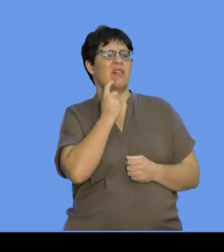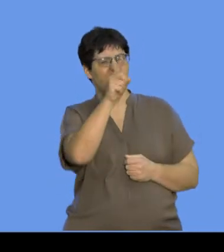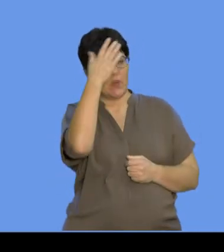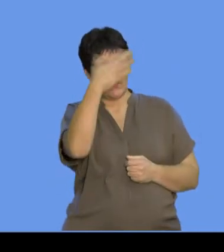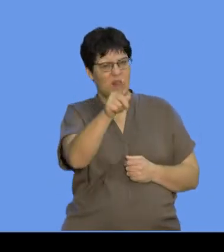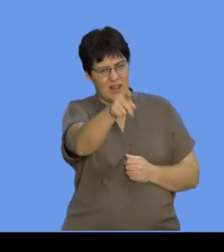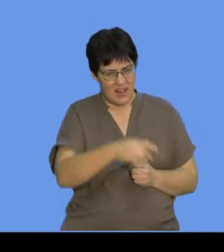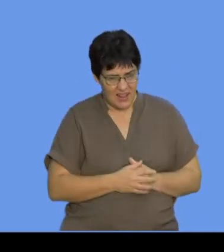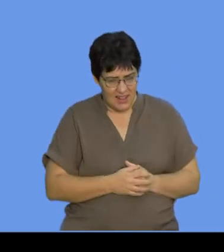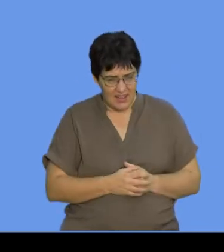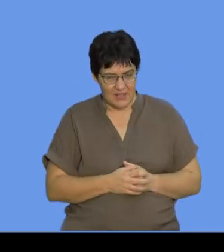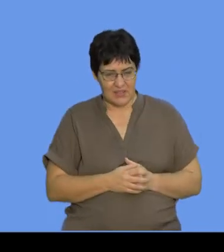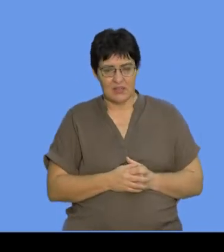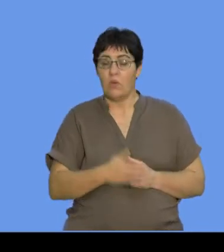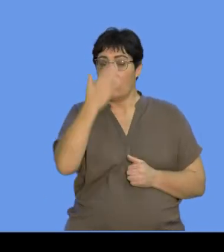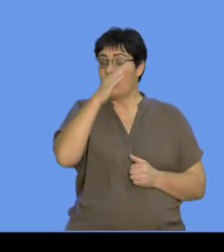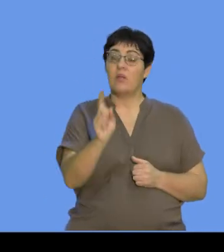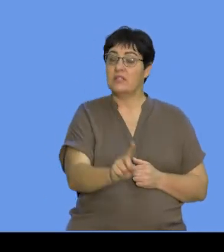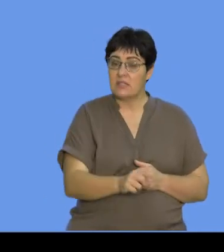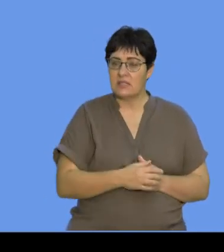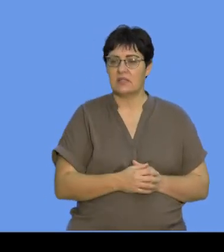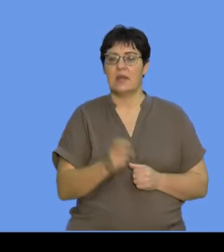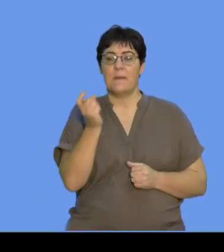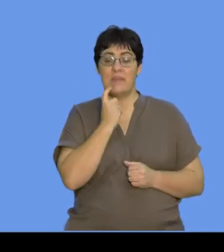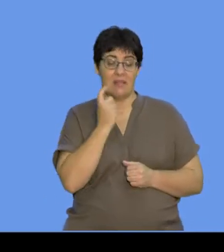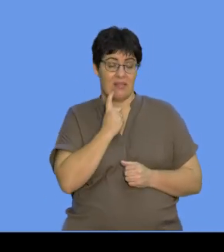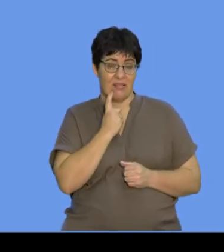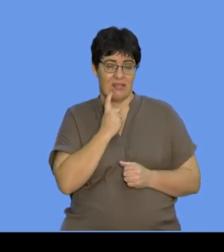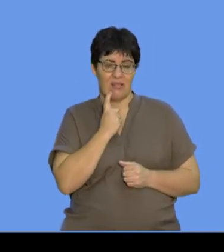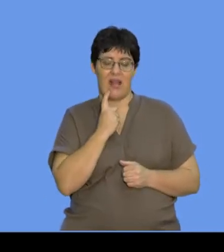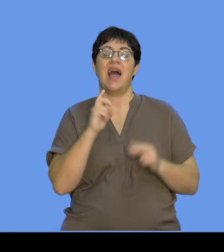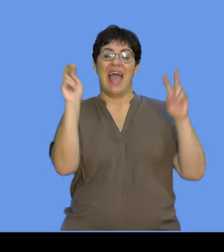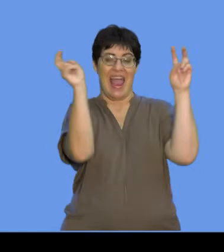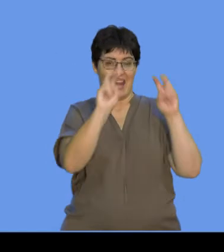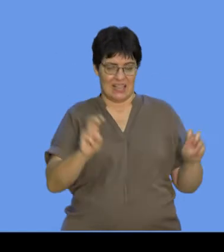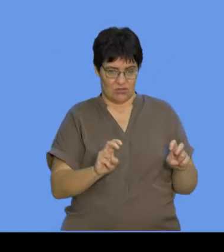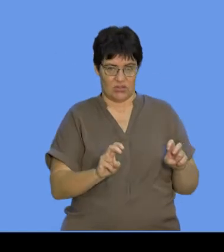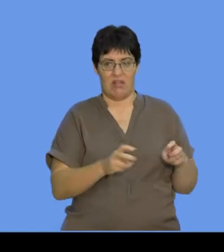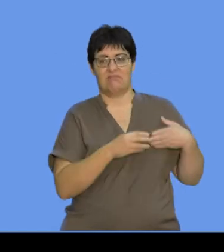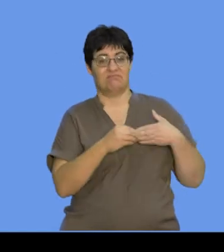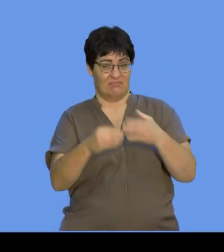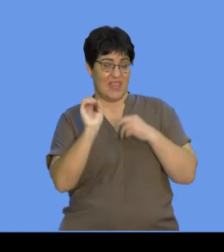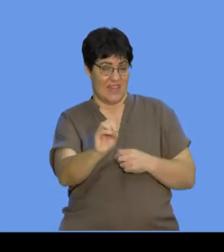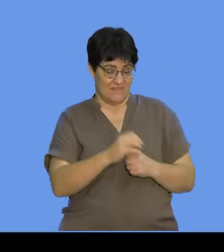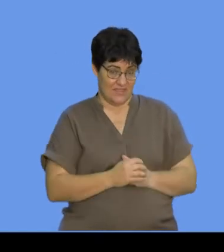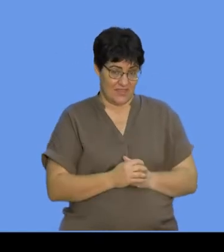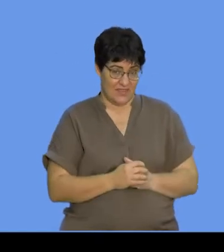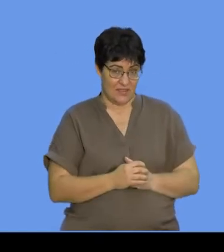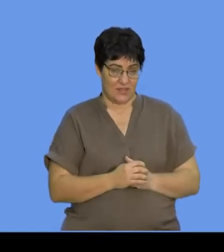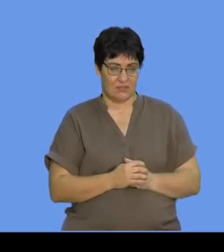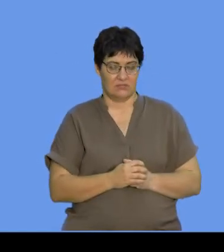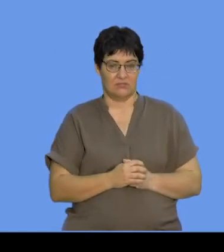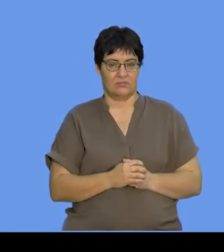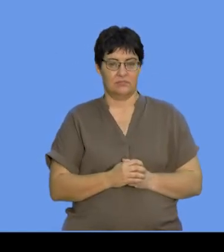to remind ourselves of? We know that metals are generally, they are good electrical conductors. It means they